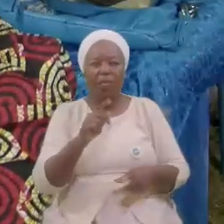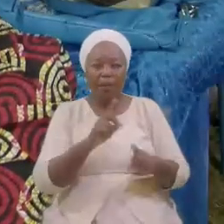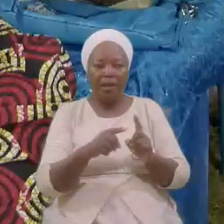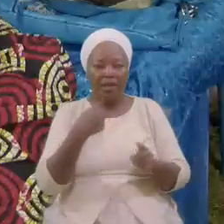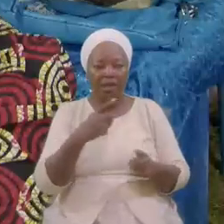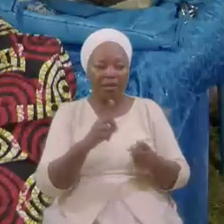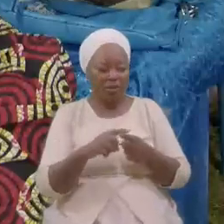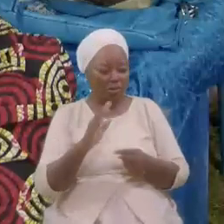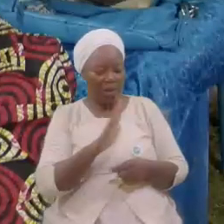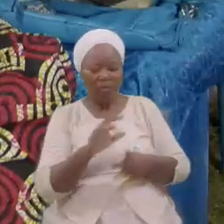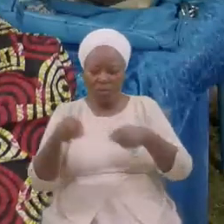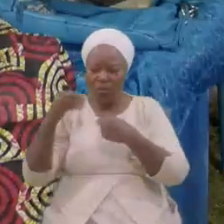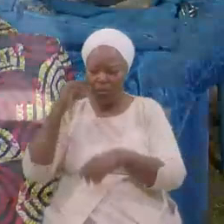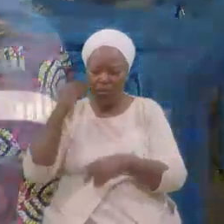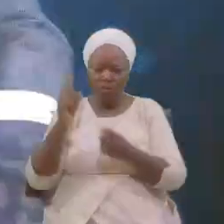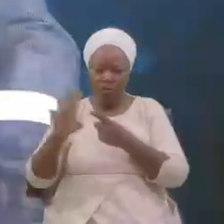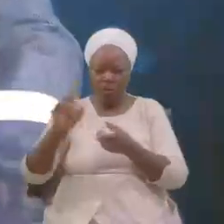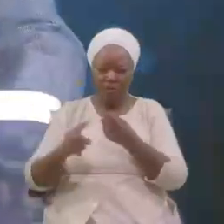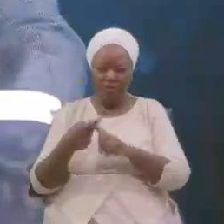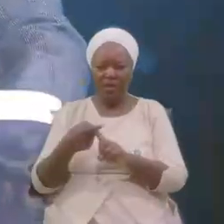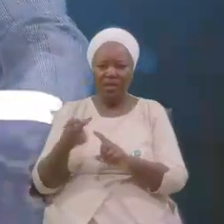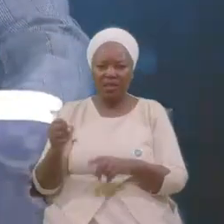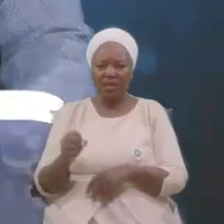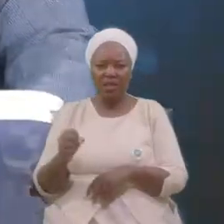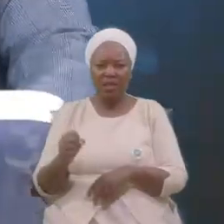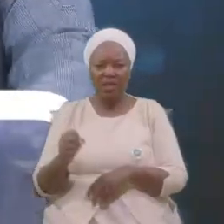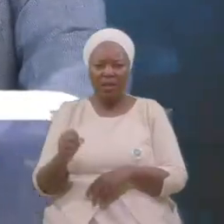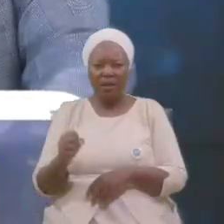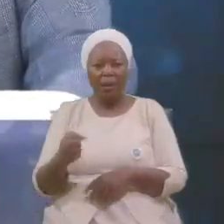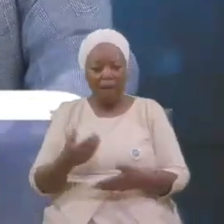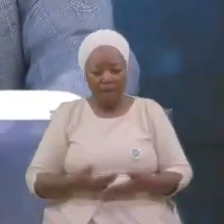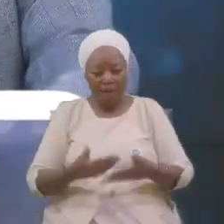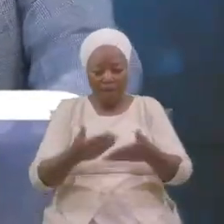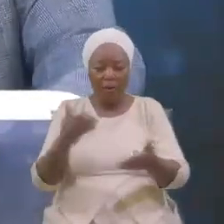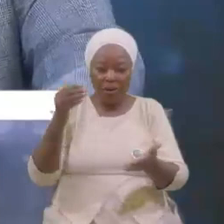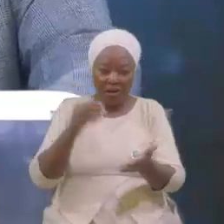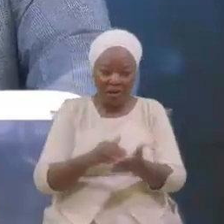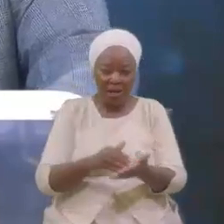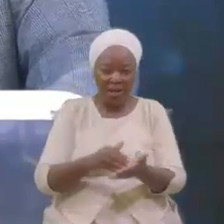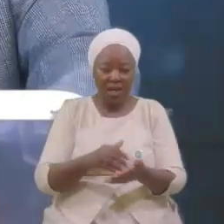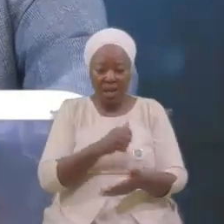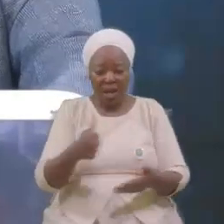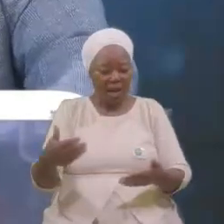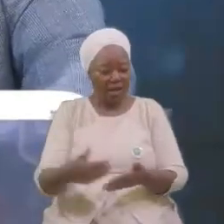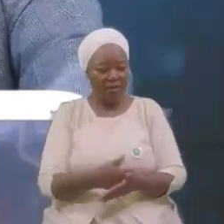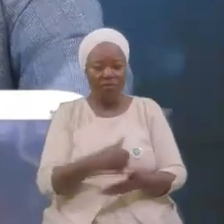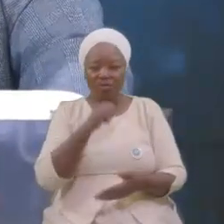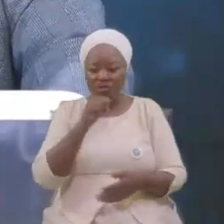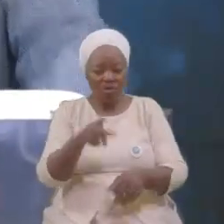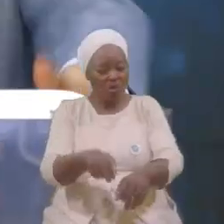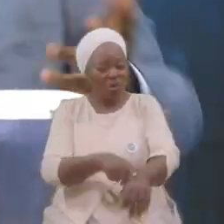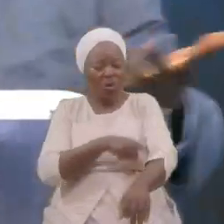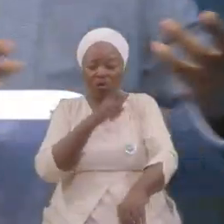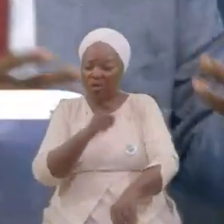home to thy friends, born again anew. Not long standing